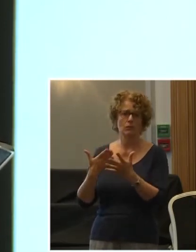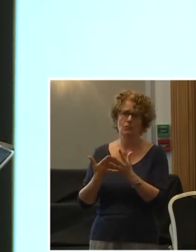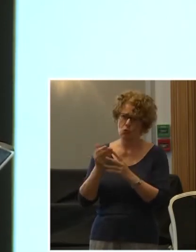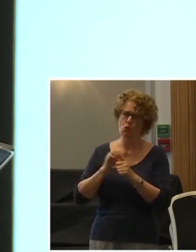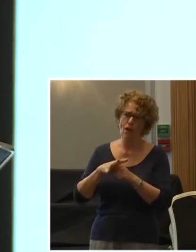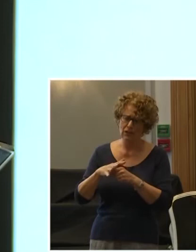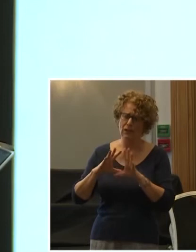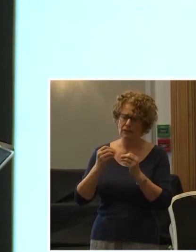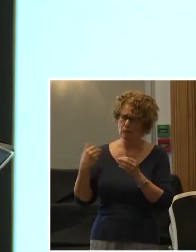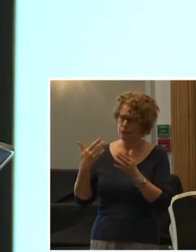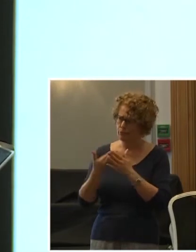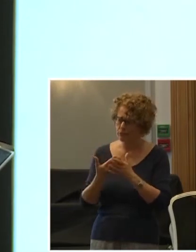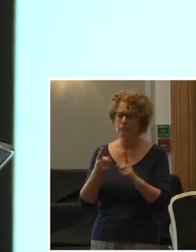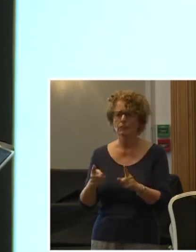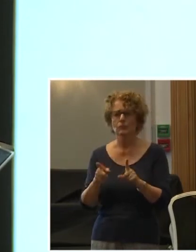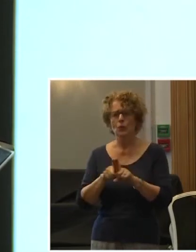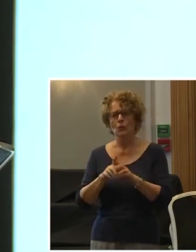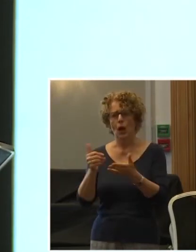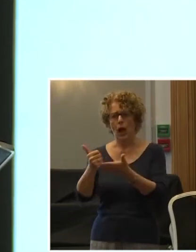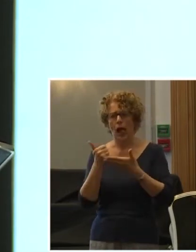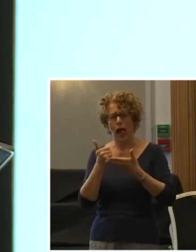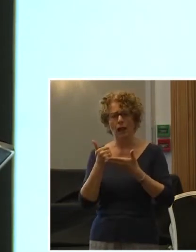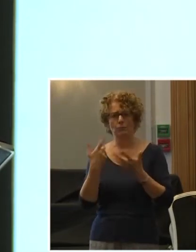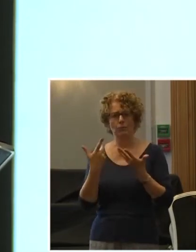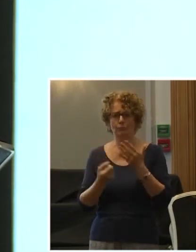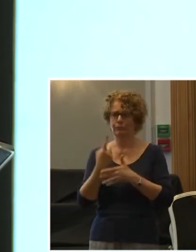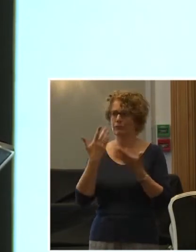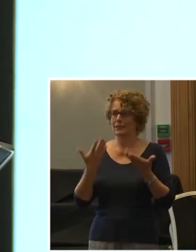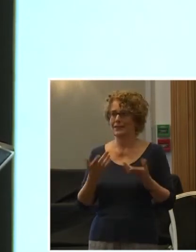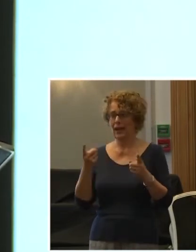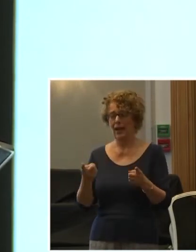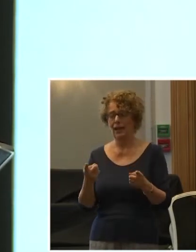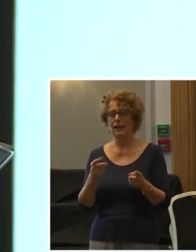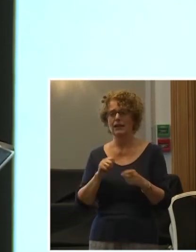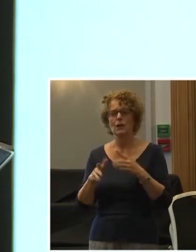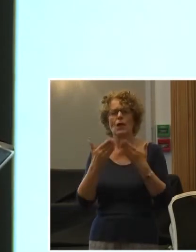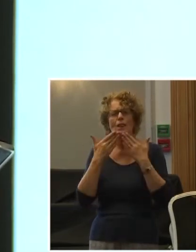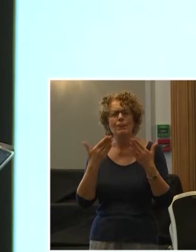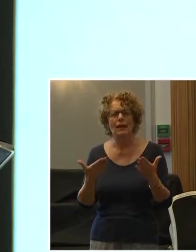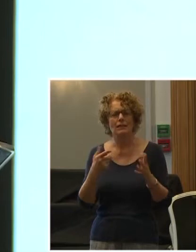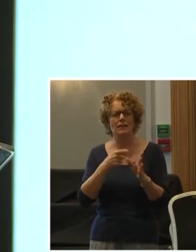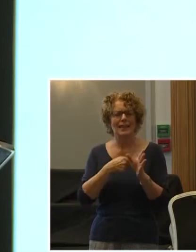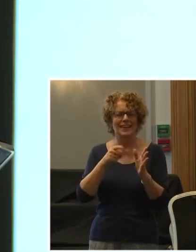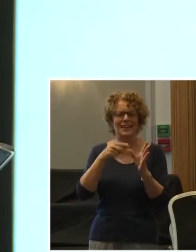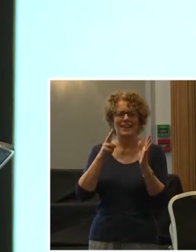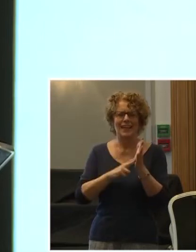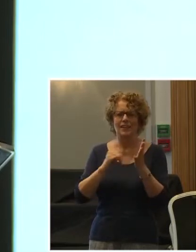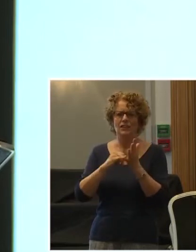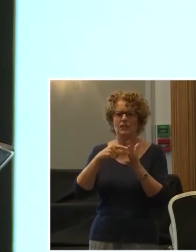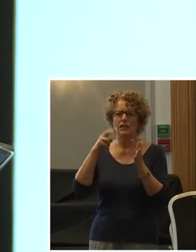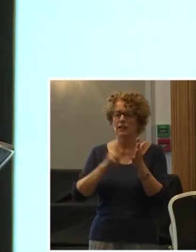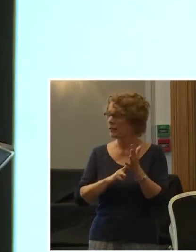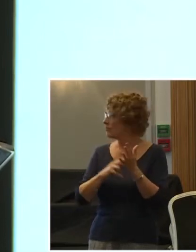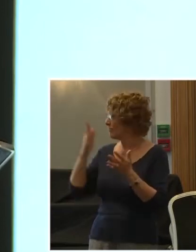obviously to help us put on this show today. And so a very special thanks to Janssen, Novartis,